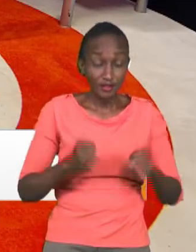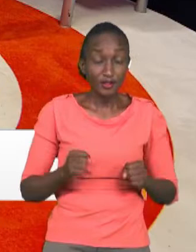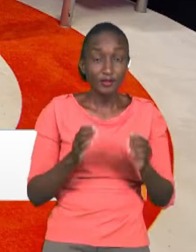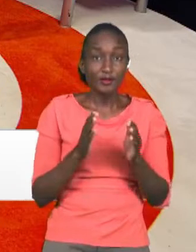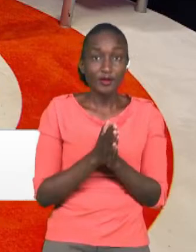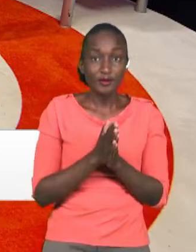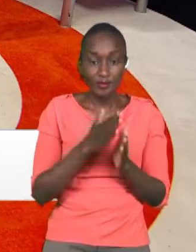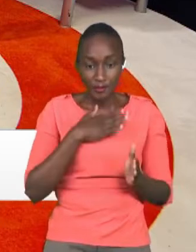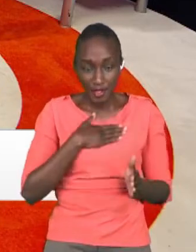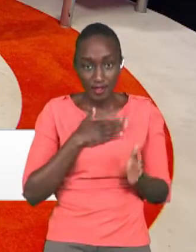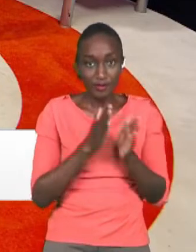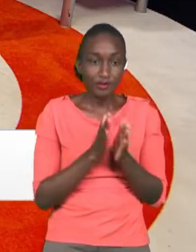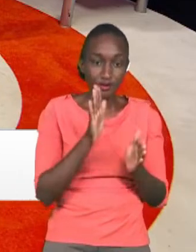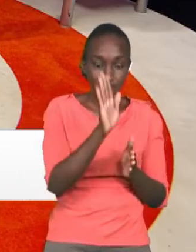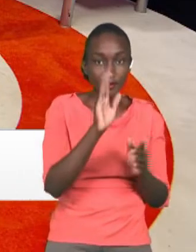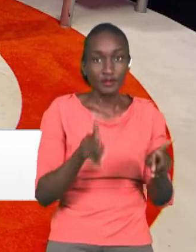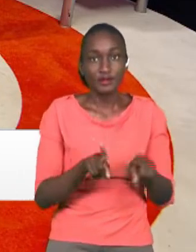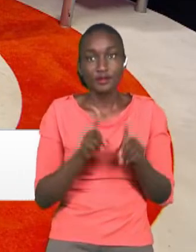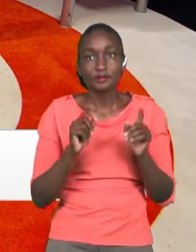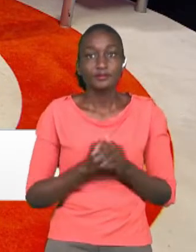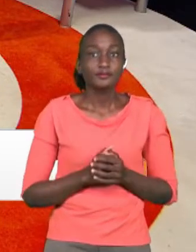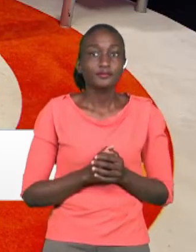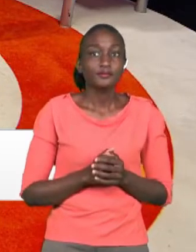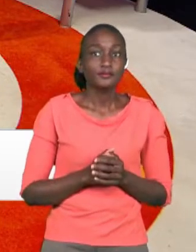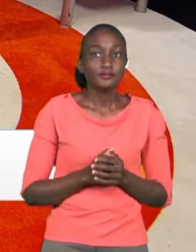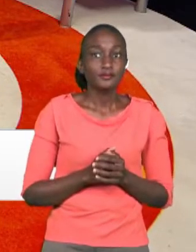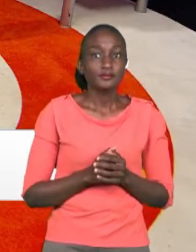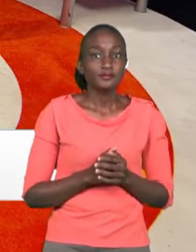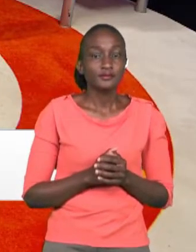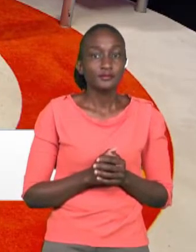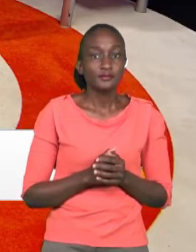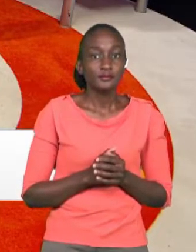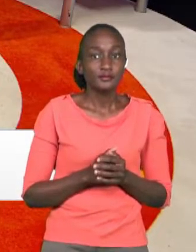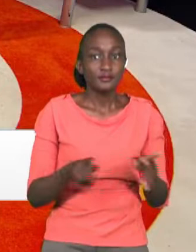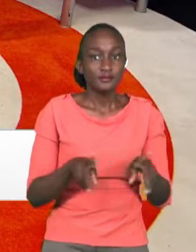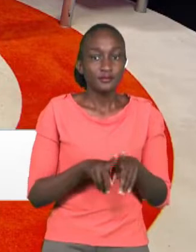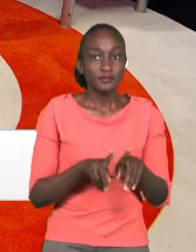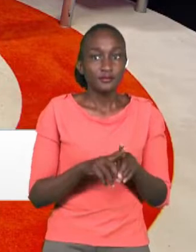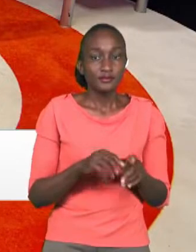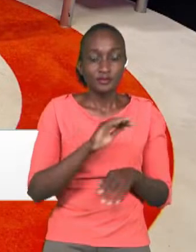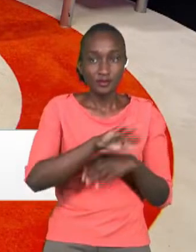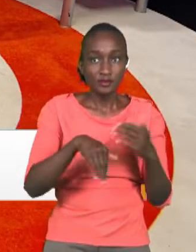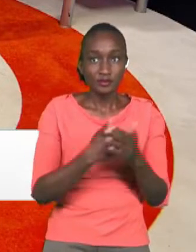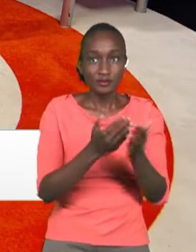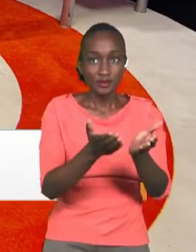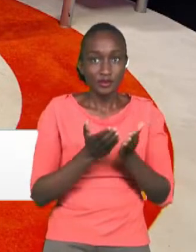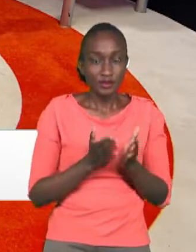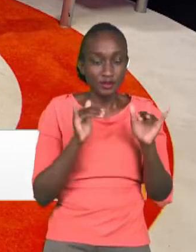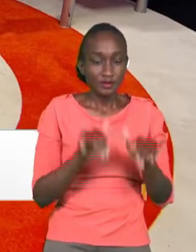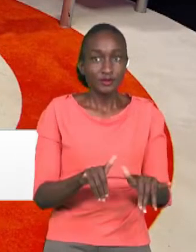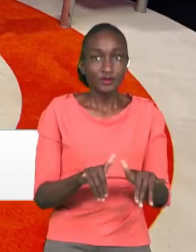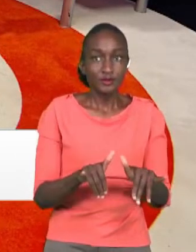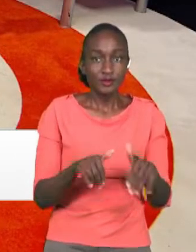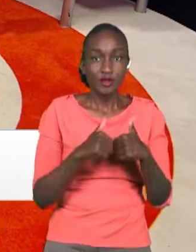same. Anatomical structure and the physiology of your body and my body is the same. Everybody needs to stay